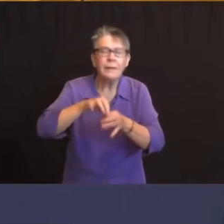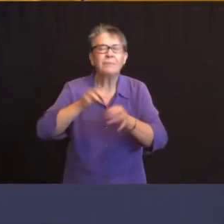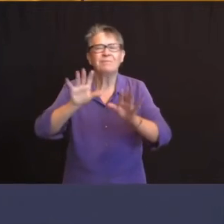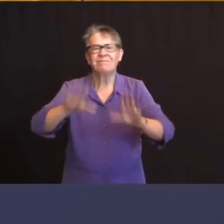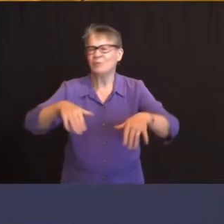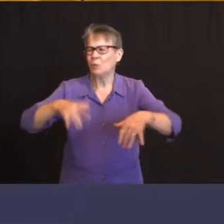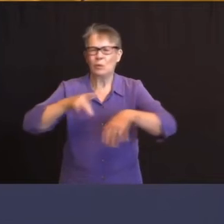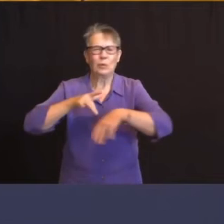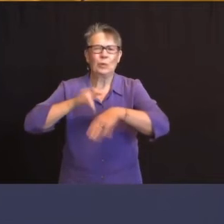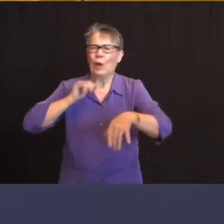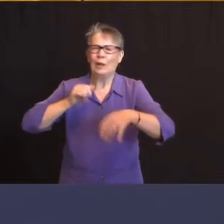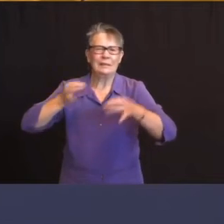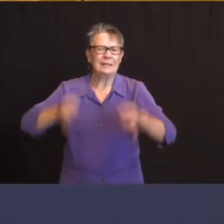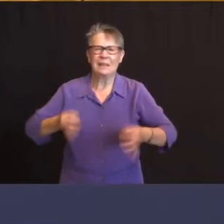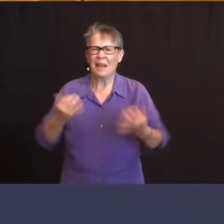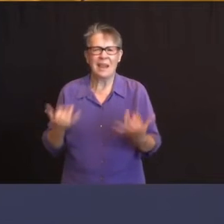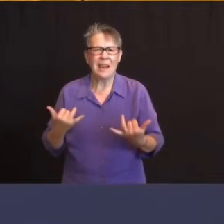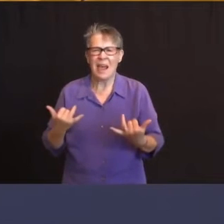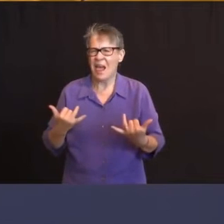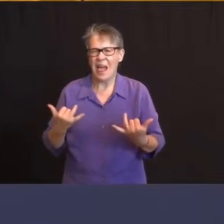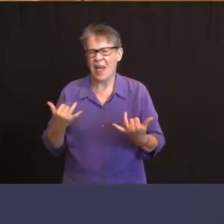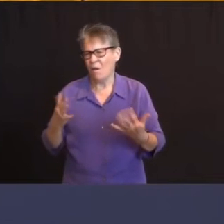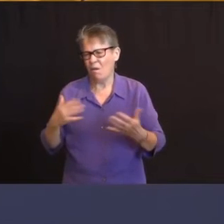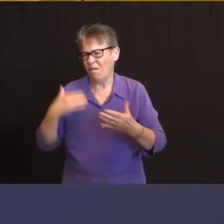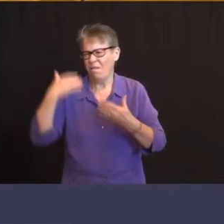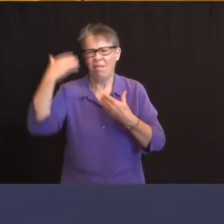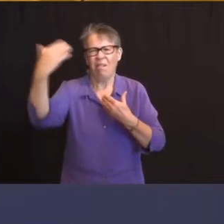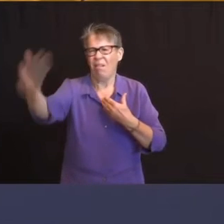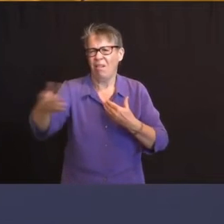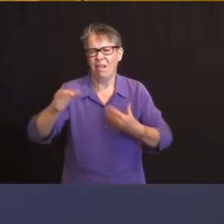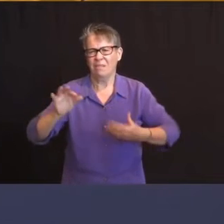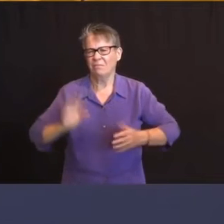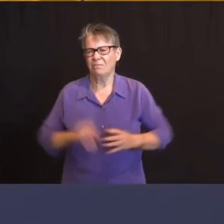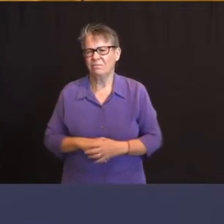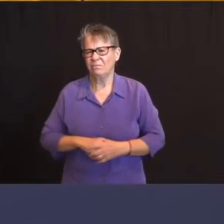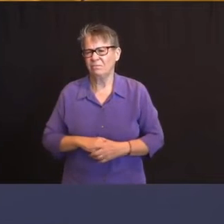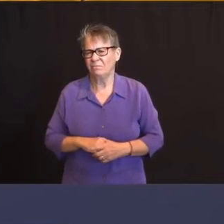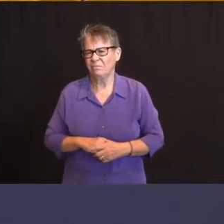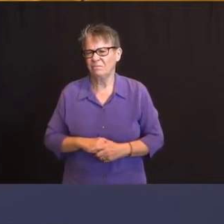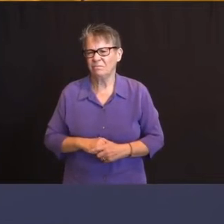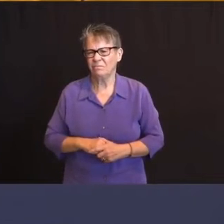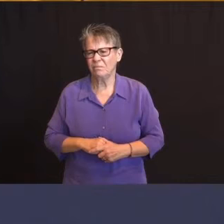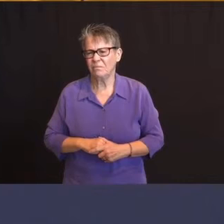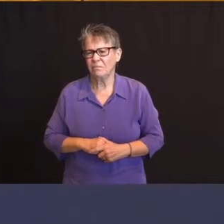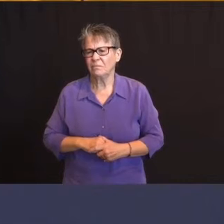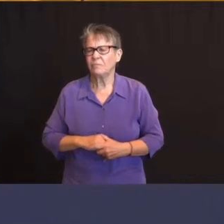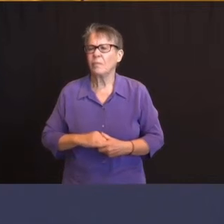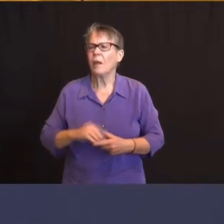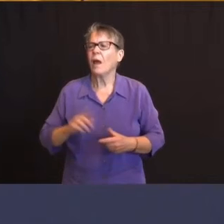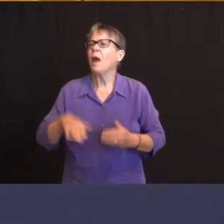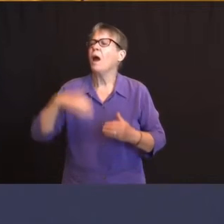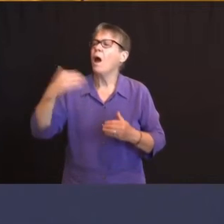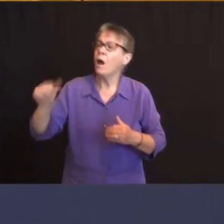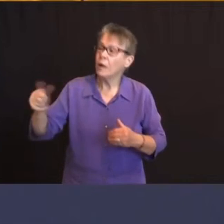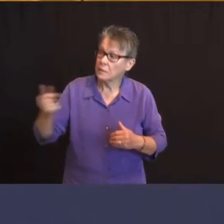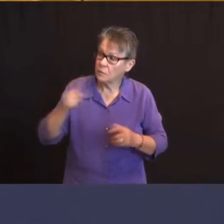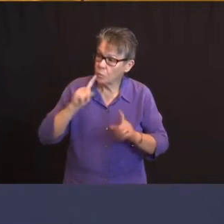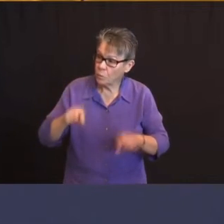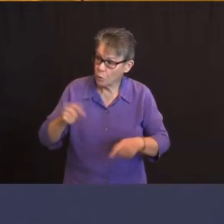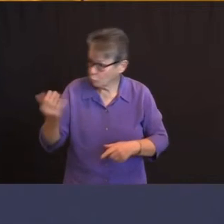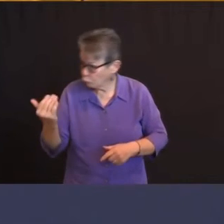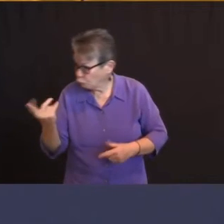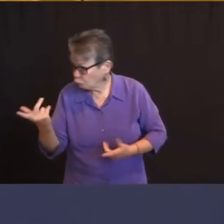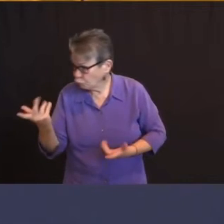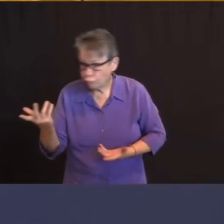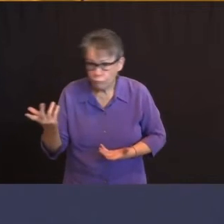to. I hope sooner than later. Thank you. Matt, good afternoon. Good afternoon. Governor, today Governor Cuomo